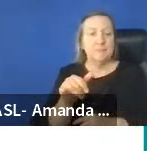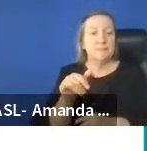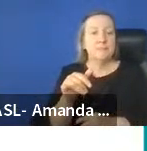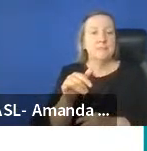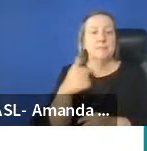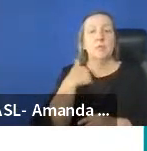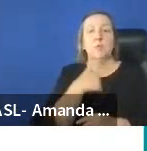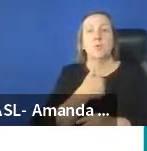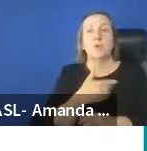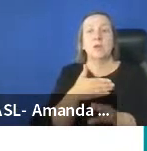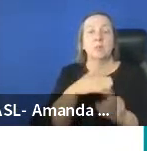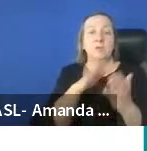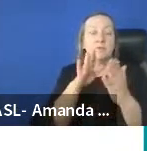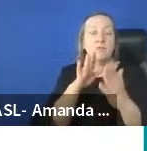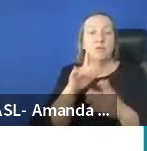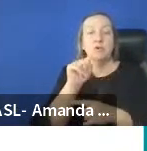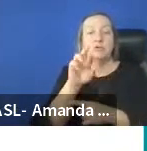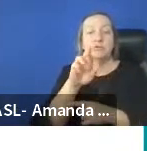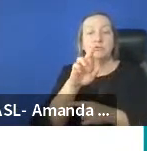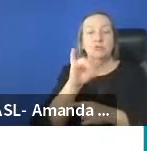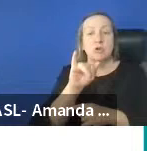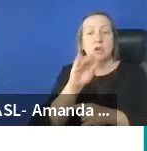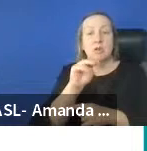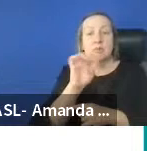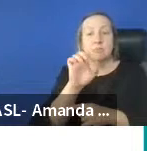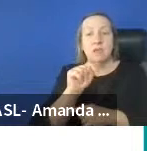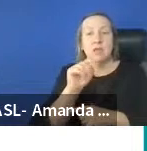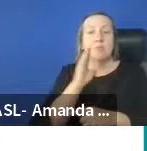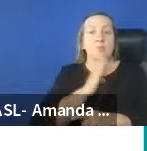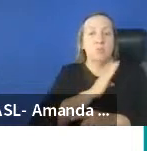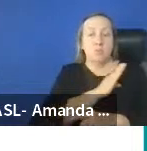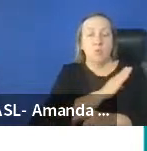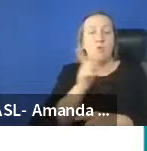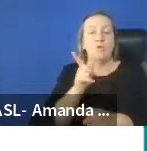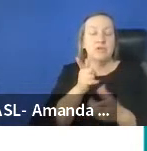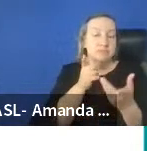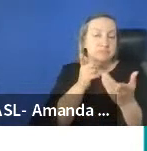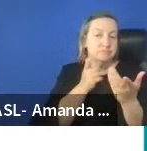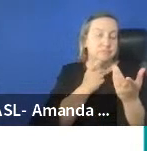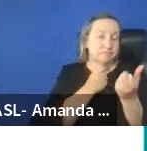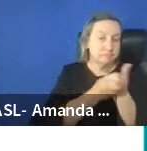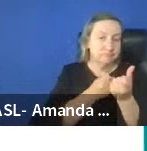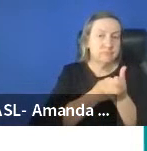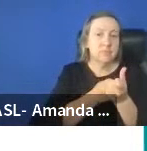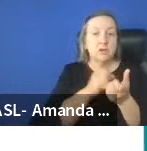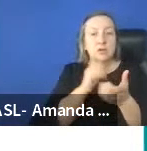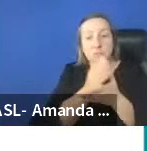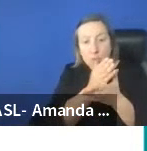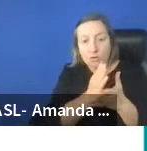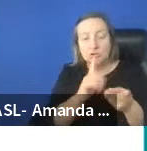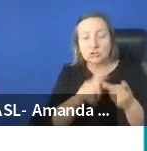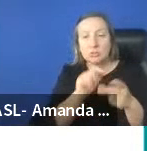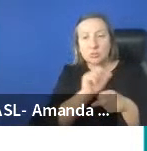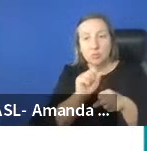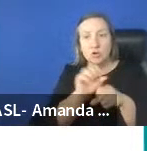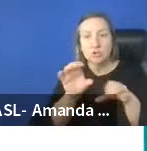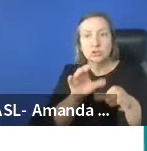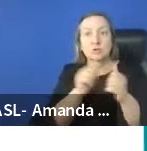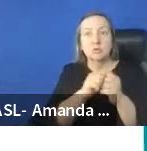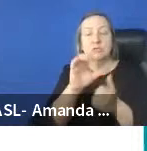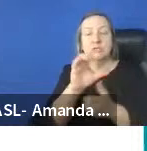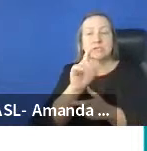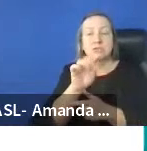before the TriMet board, and they were very complimentary of the partnership and the work that's being done with